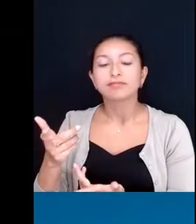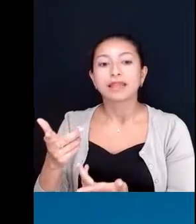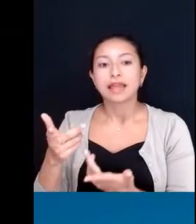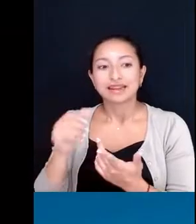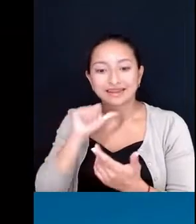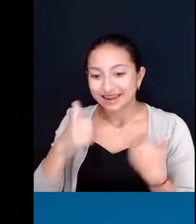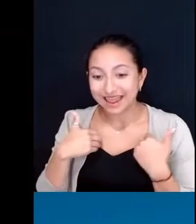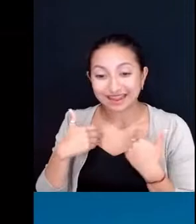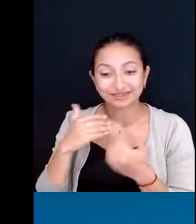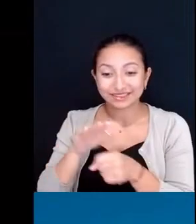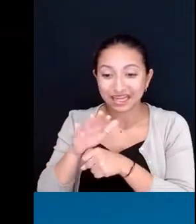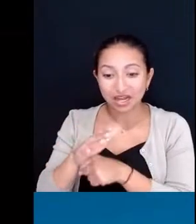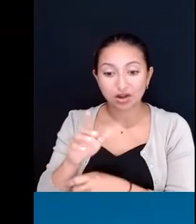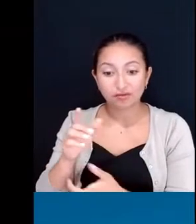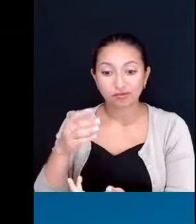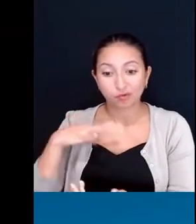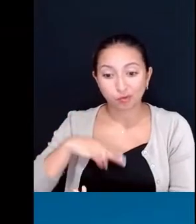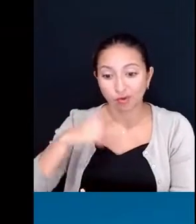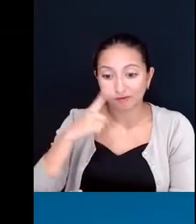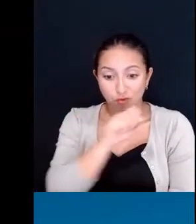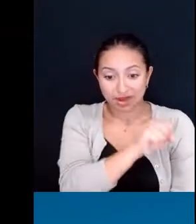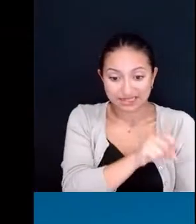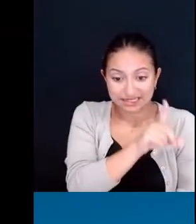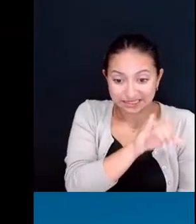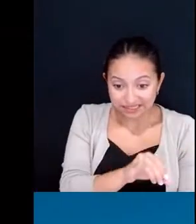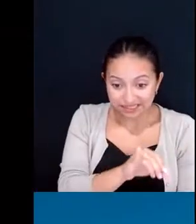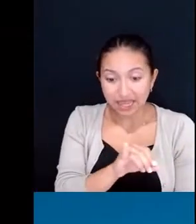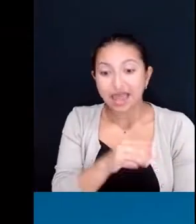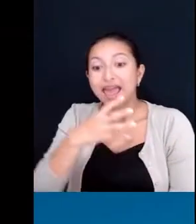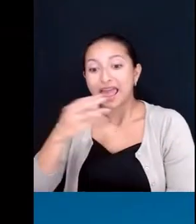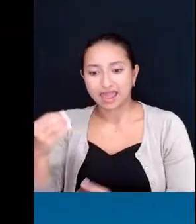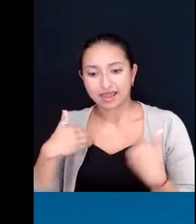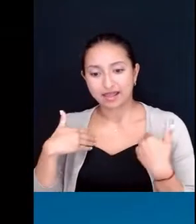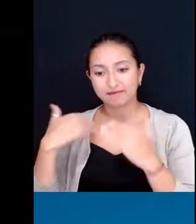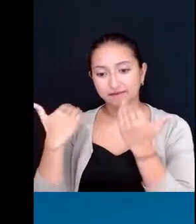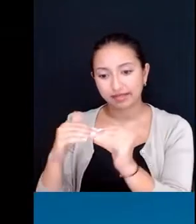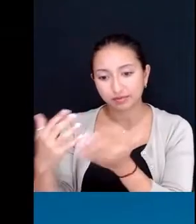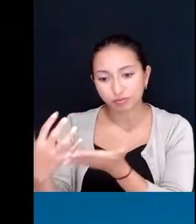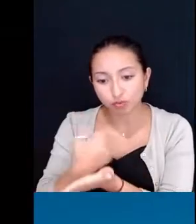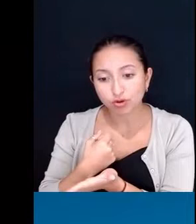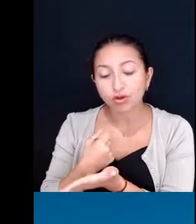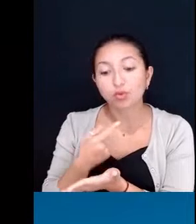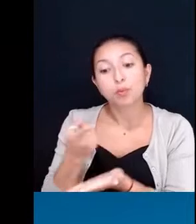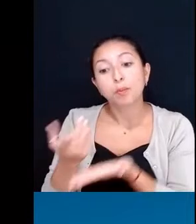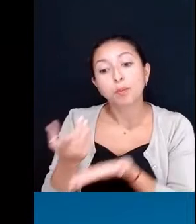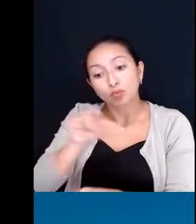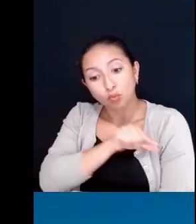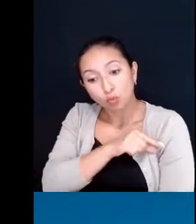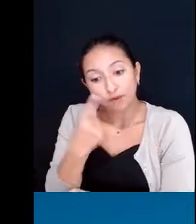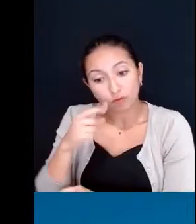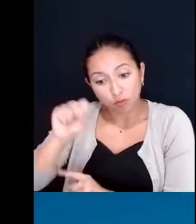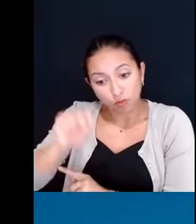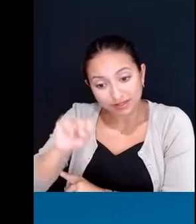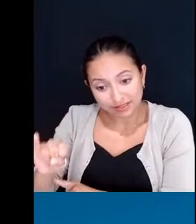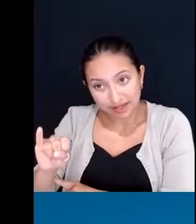for SSDI, and you have limited income and resources, you may be eligible for SSI. Now, SSI is a